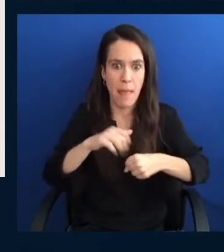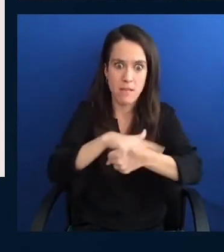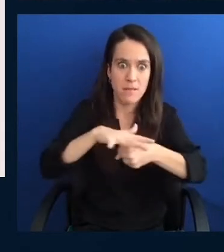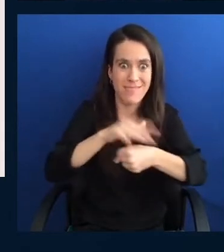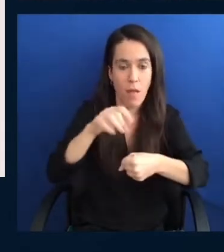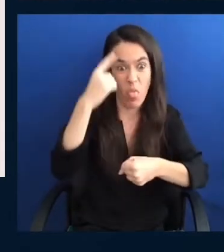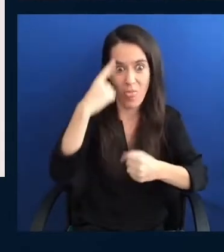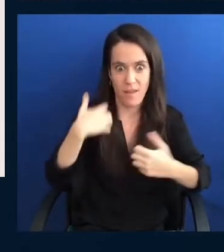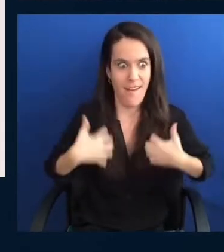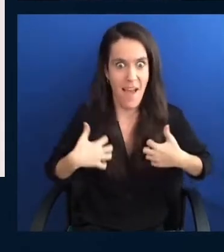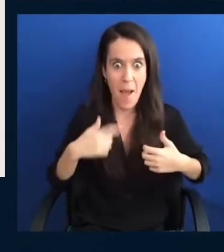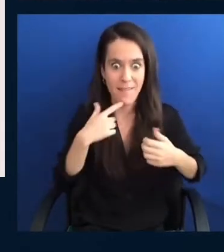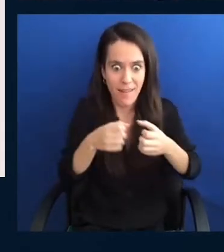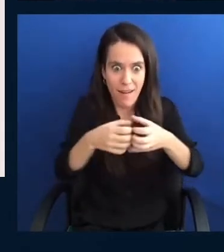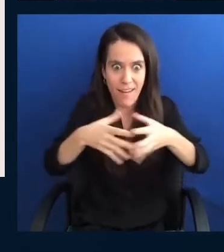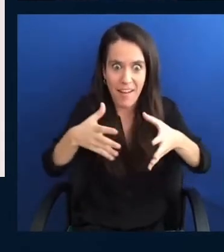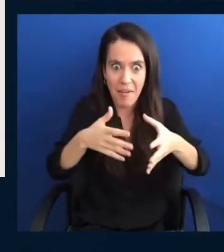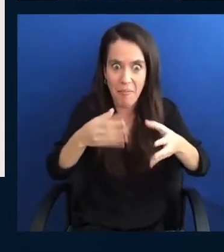about where that's going to continue to go.